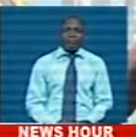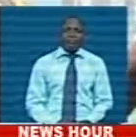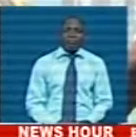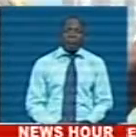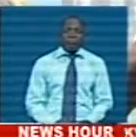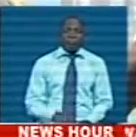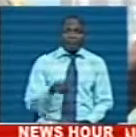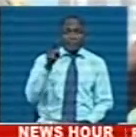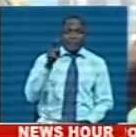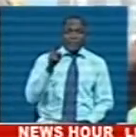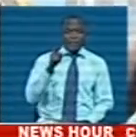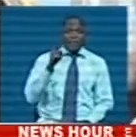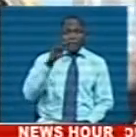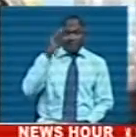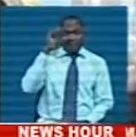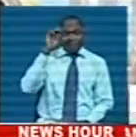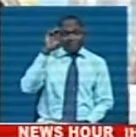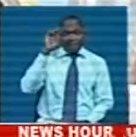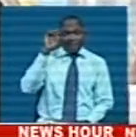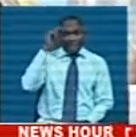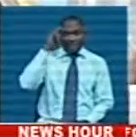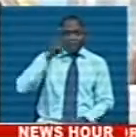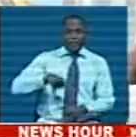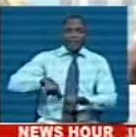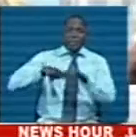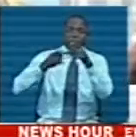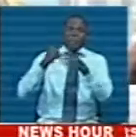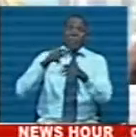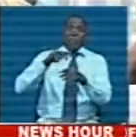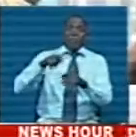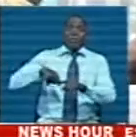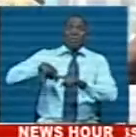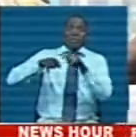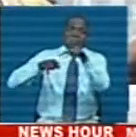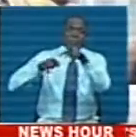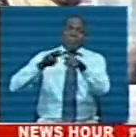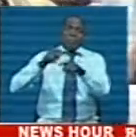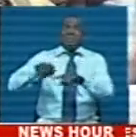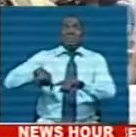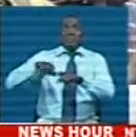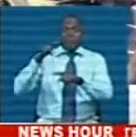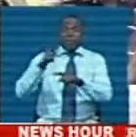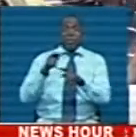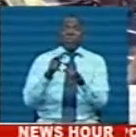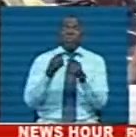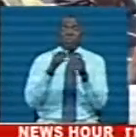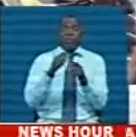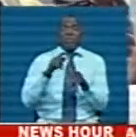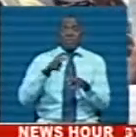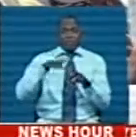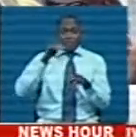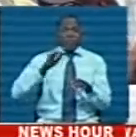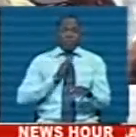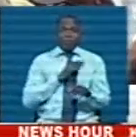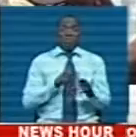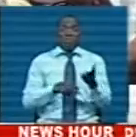The suspension of the former Member of Parliament for Asante Achim North, Mr. Kwadwo Baah Agyeman, was communicated to the board chair